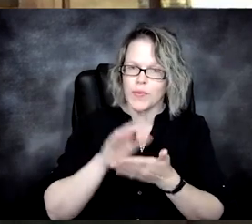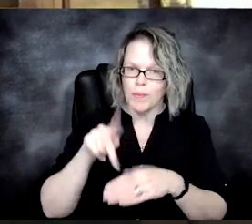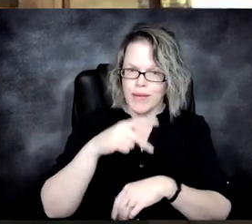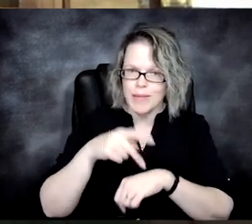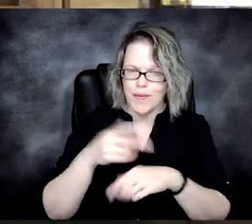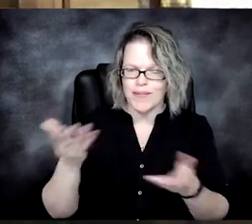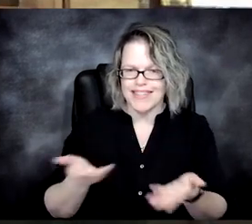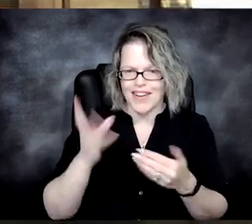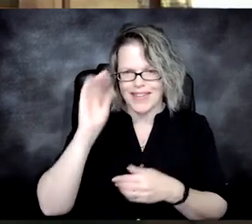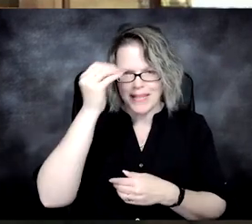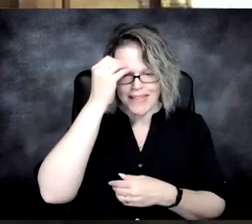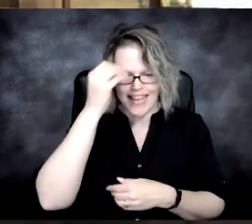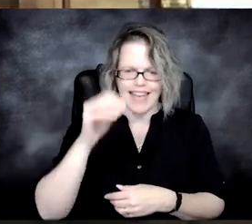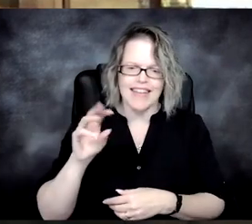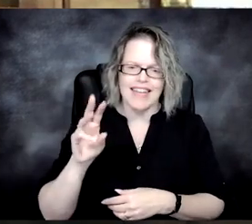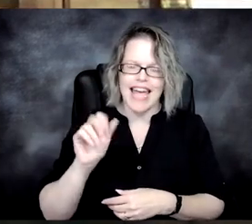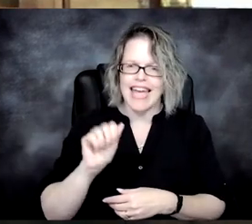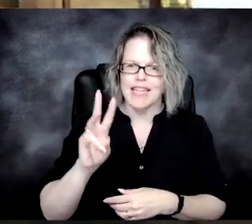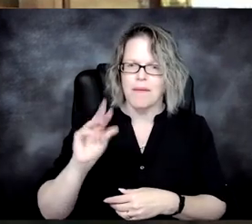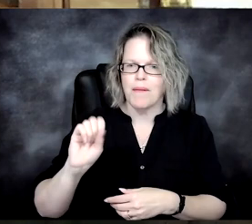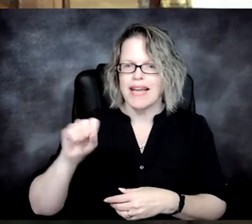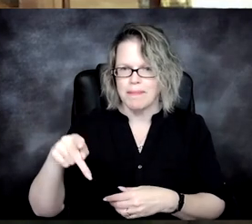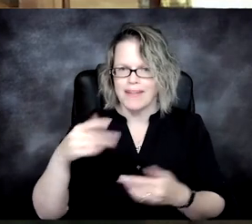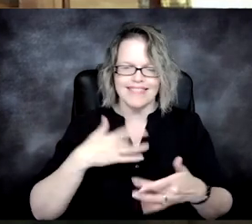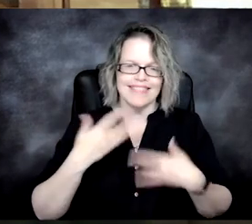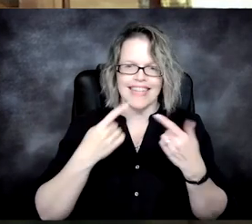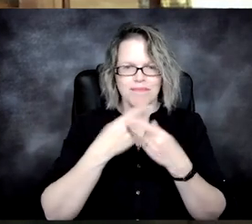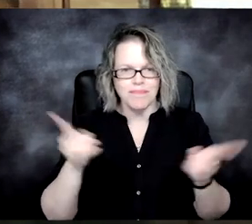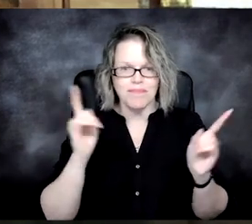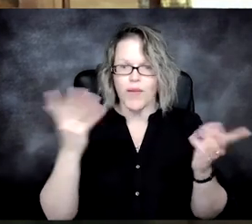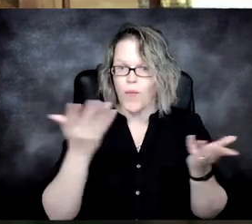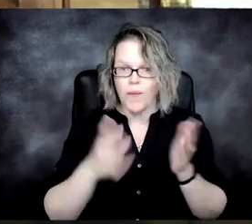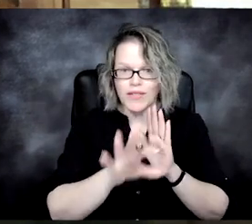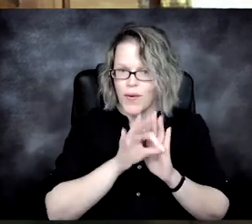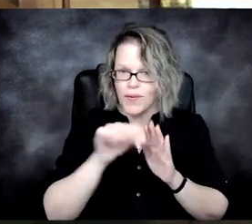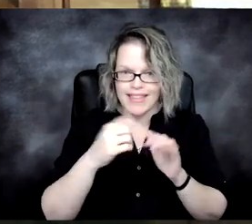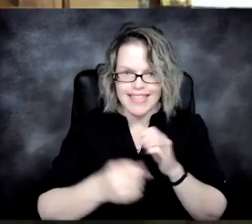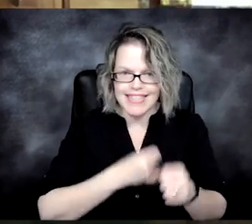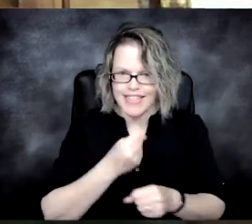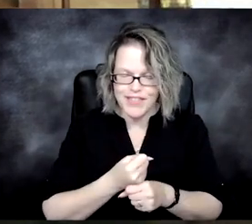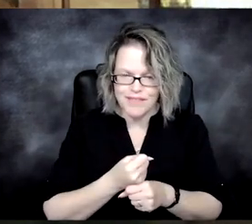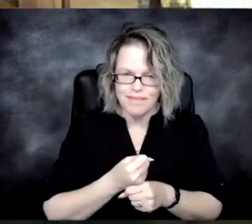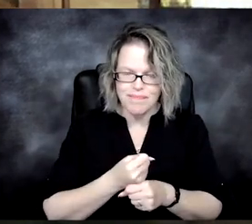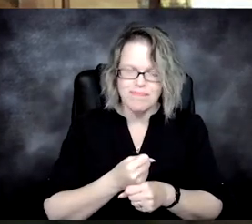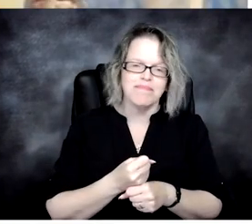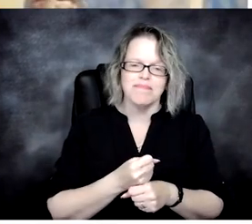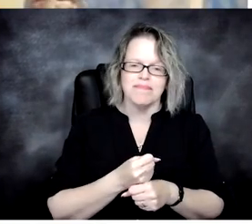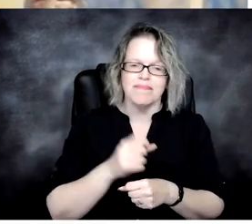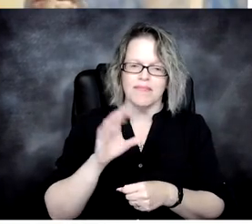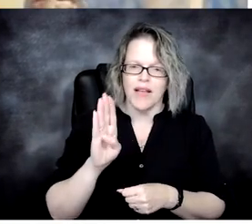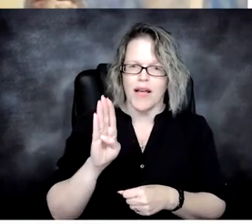Olympia. AWSP is very excited to announce that the piece we chose for this year's OSPI Student Art Show